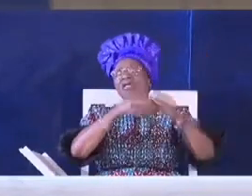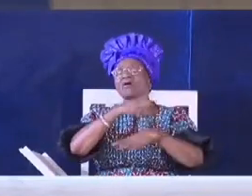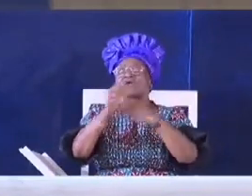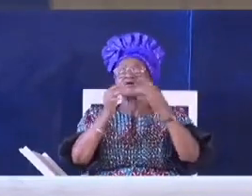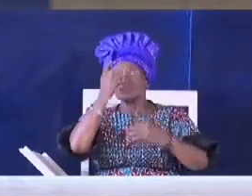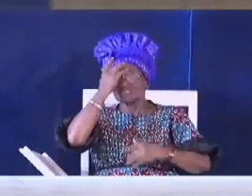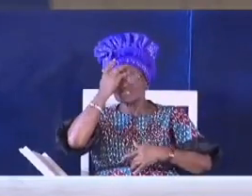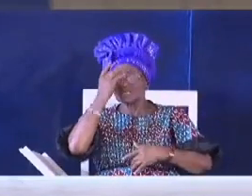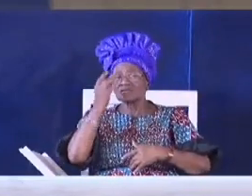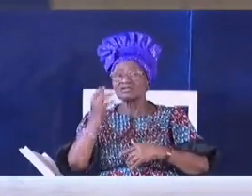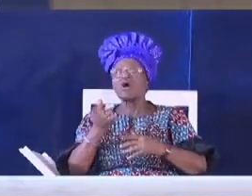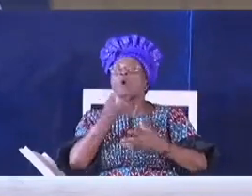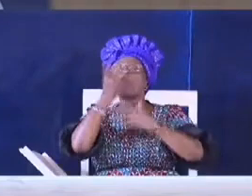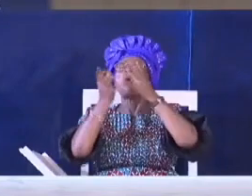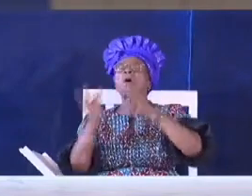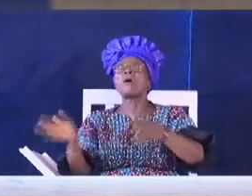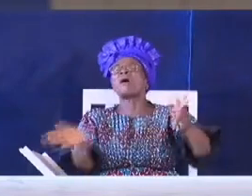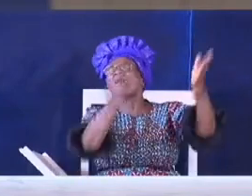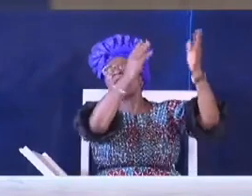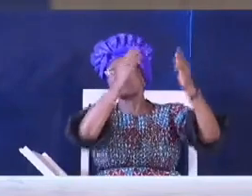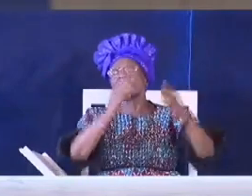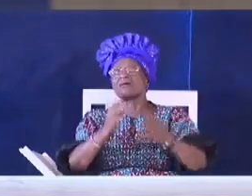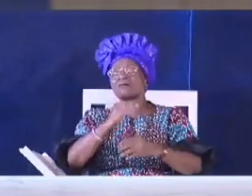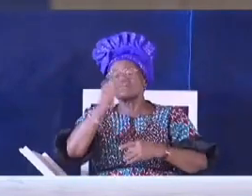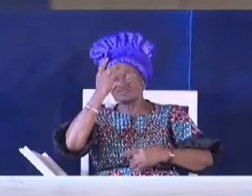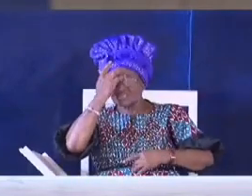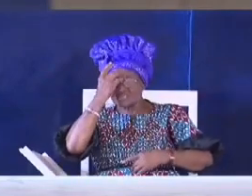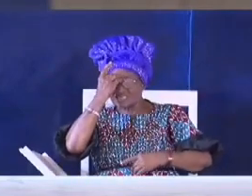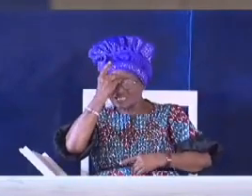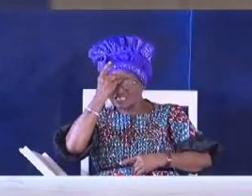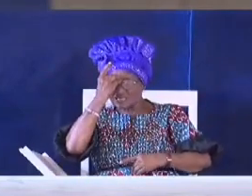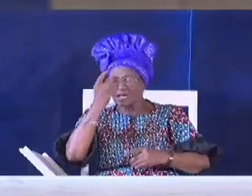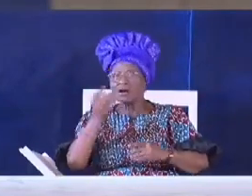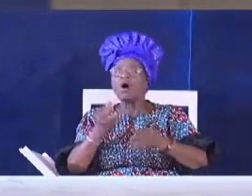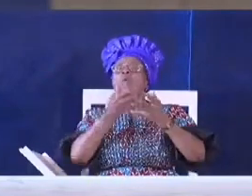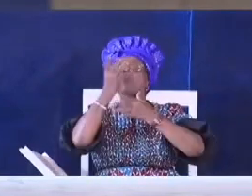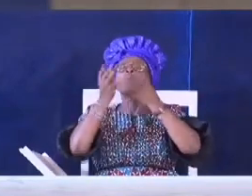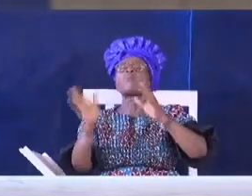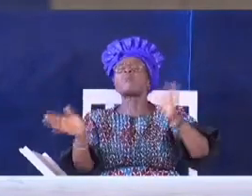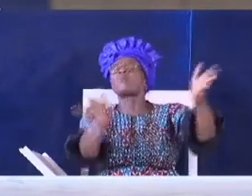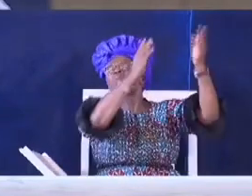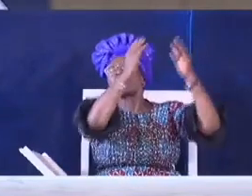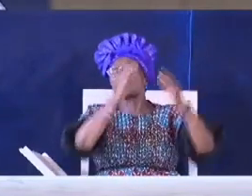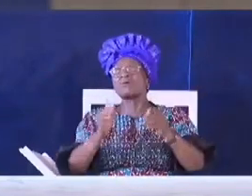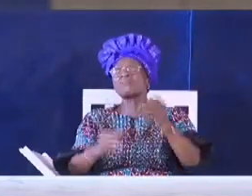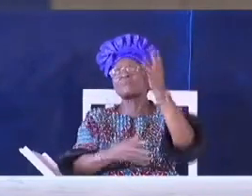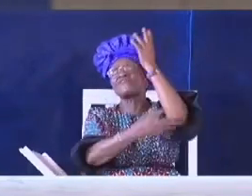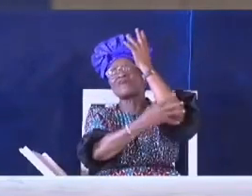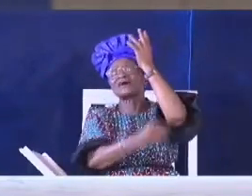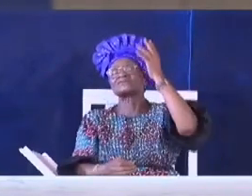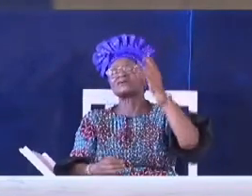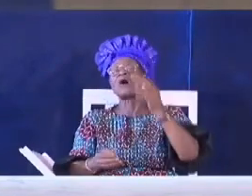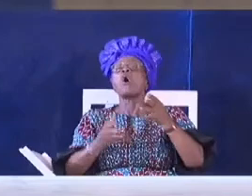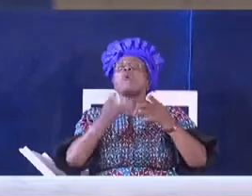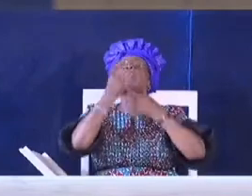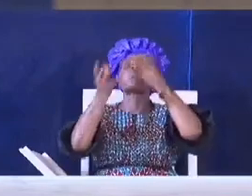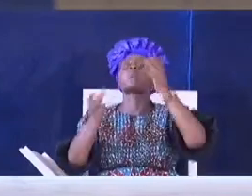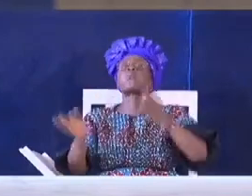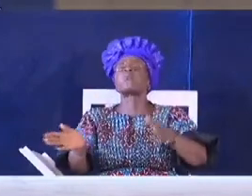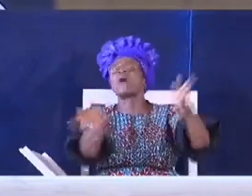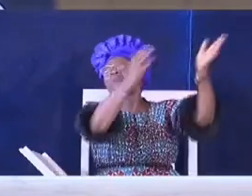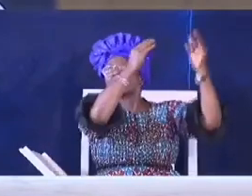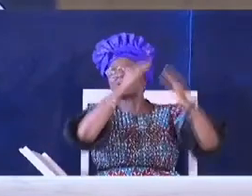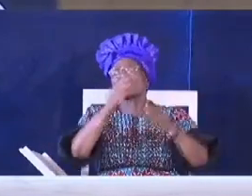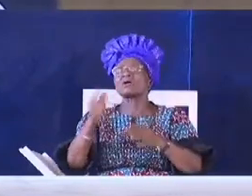away all disease, blows away all poverty, blows away all